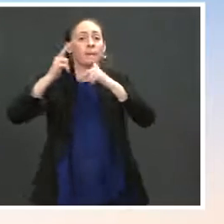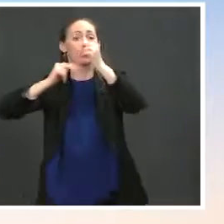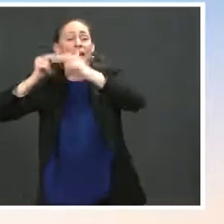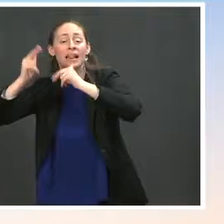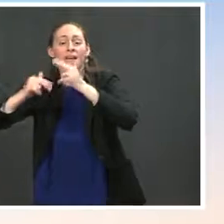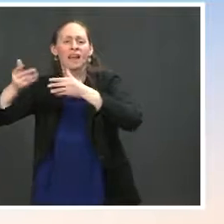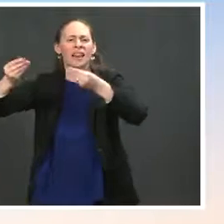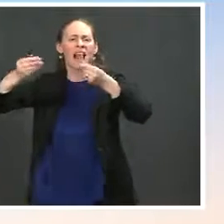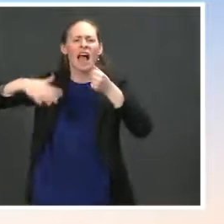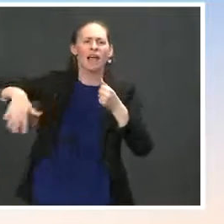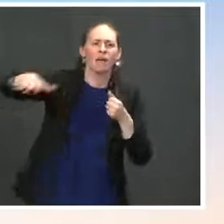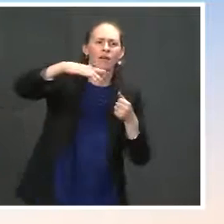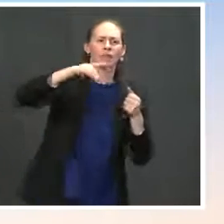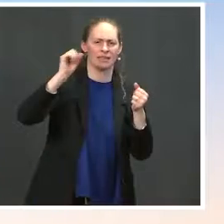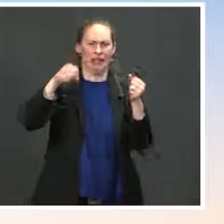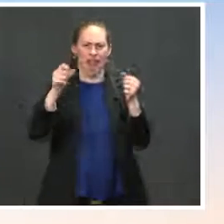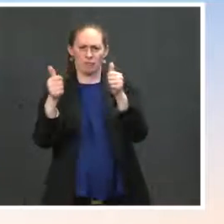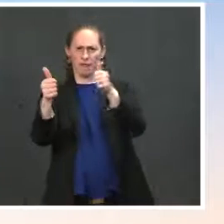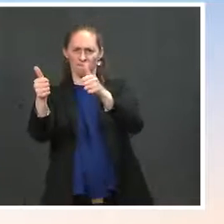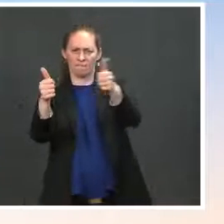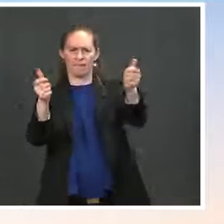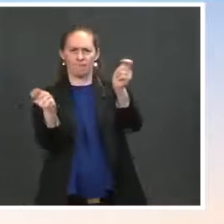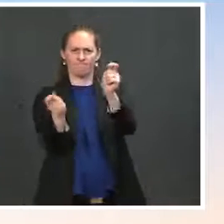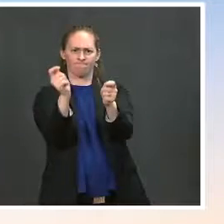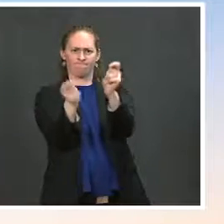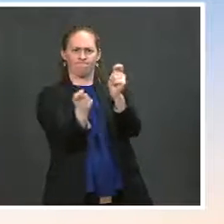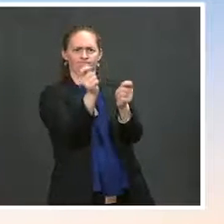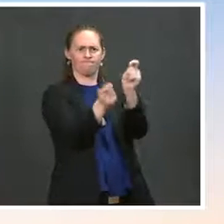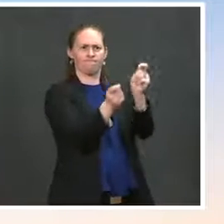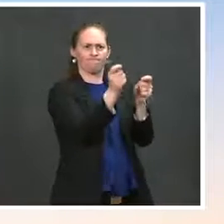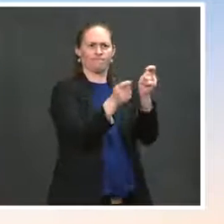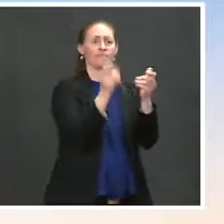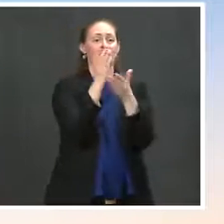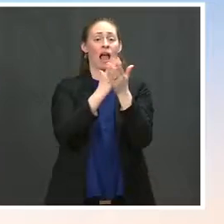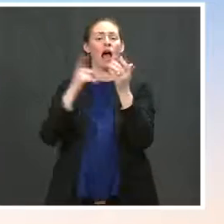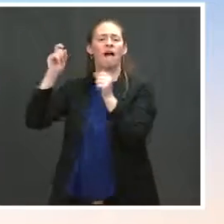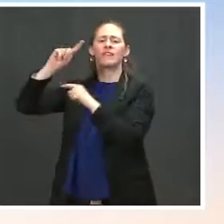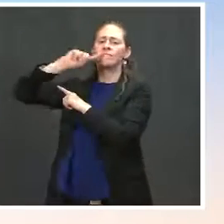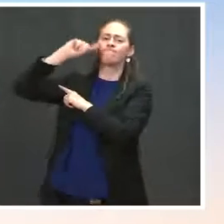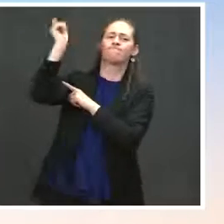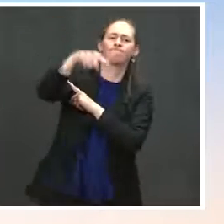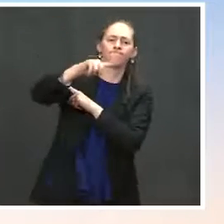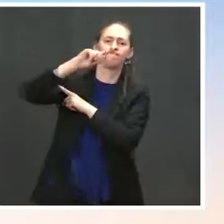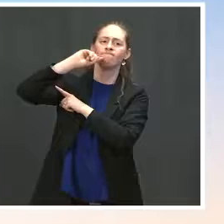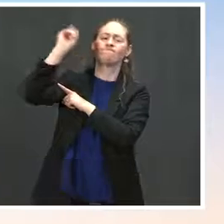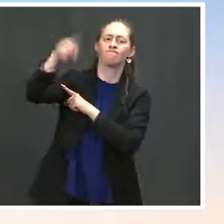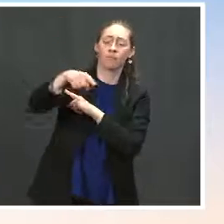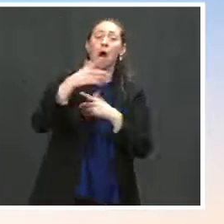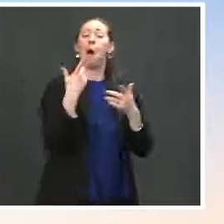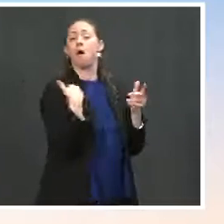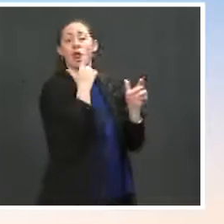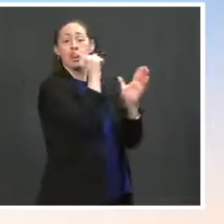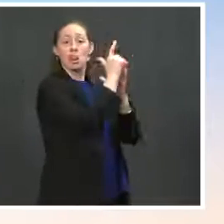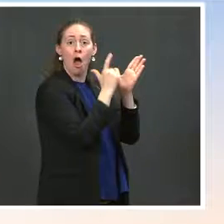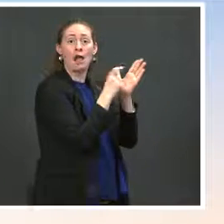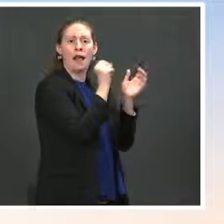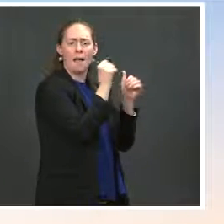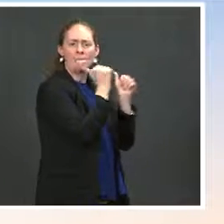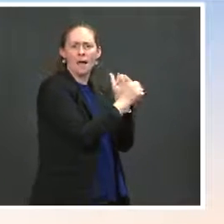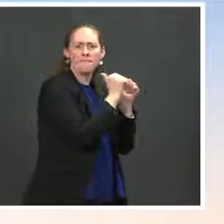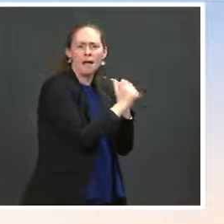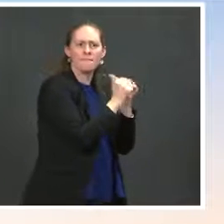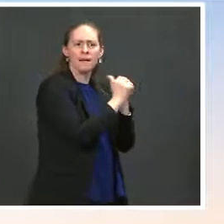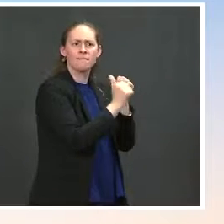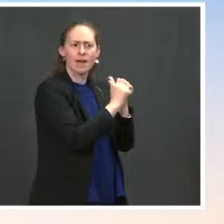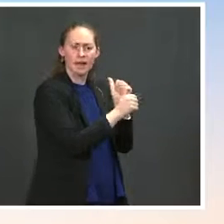make adjustments and changes, some through executive action, some through passing legislation, some through the steps, as